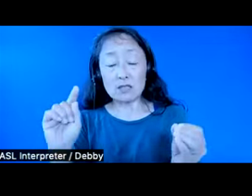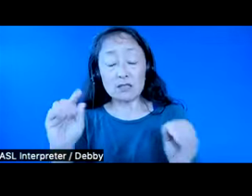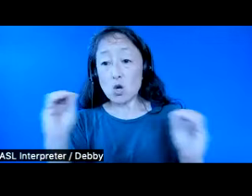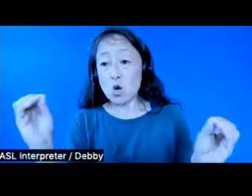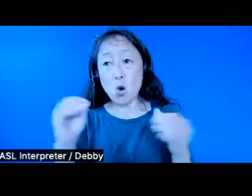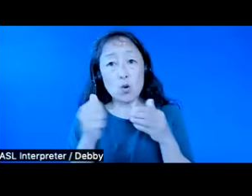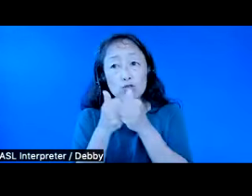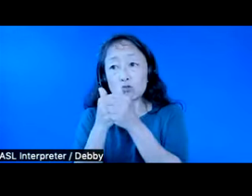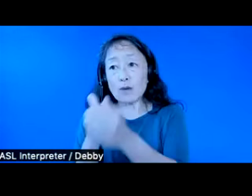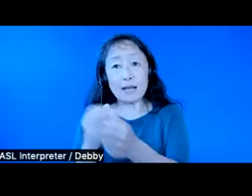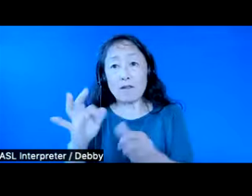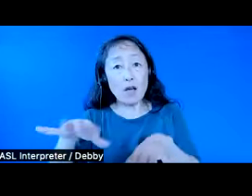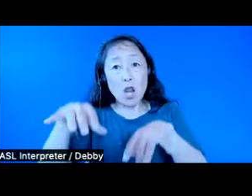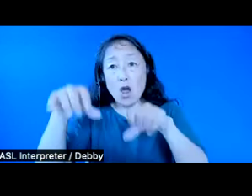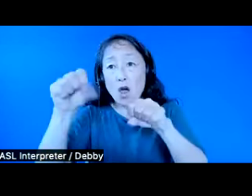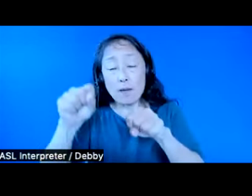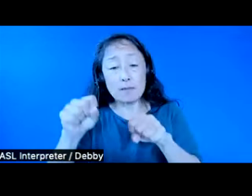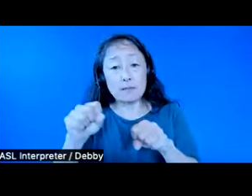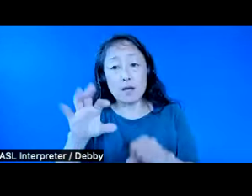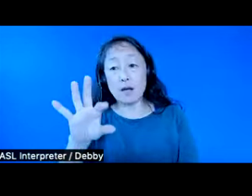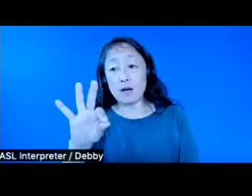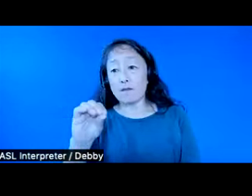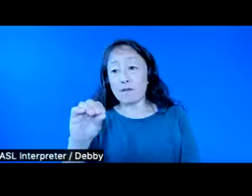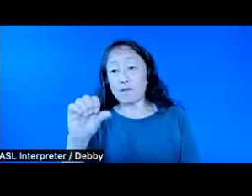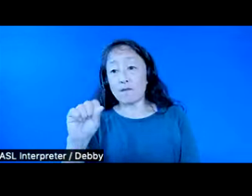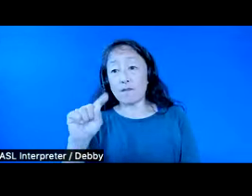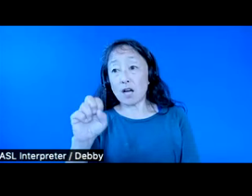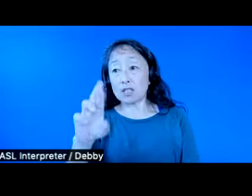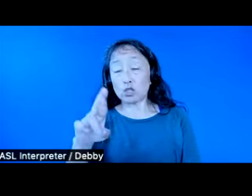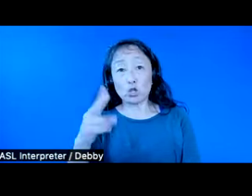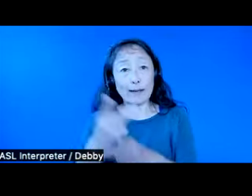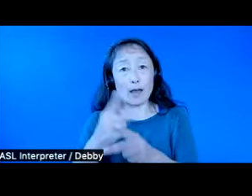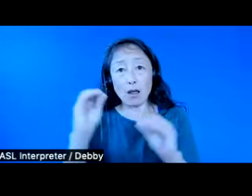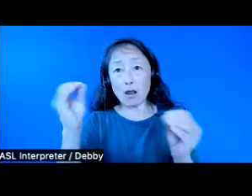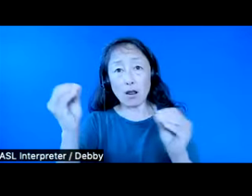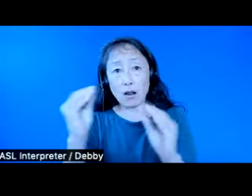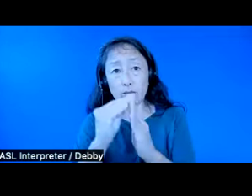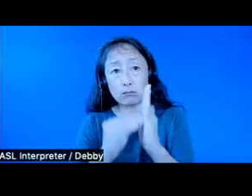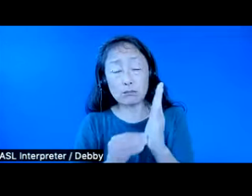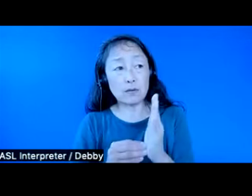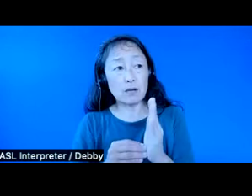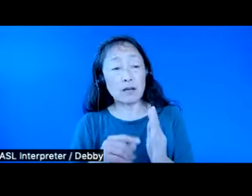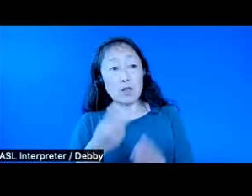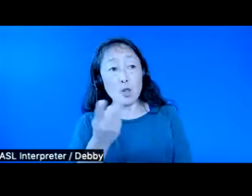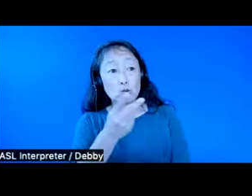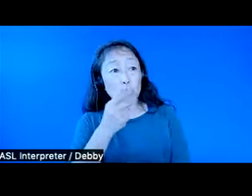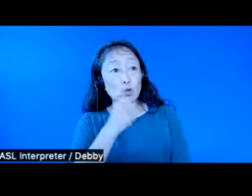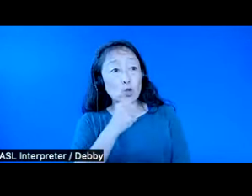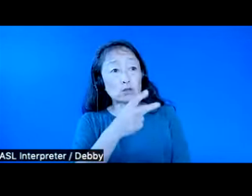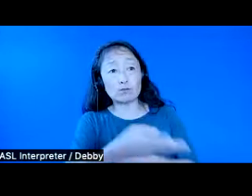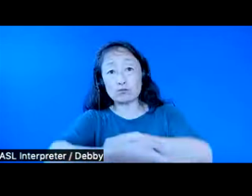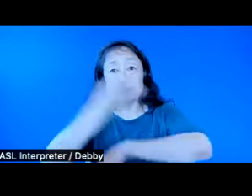of adoption or foster care. These 2 little girls were stolen from a band in Canada and